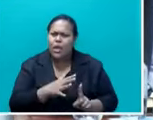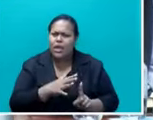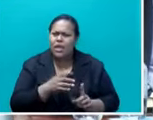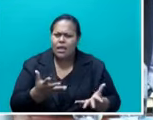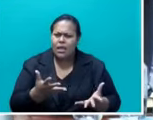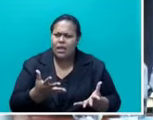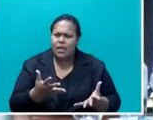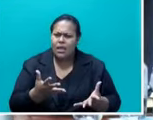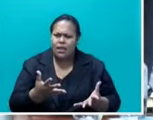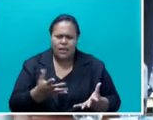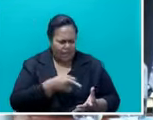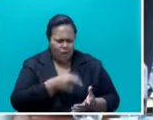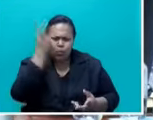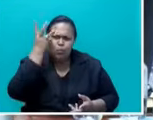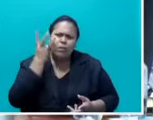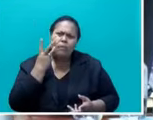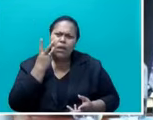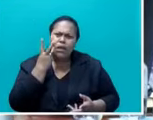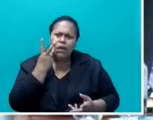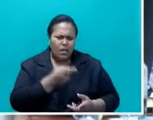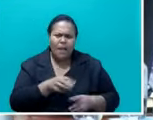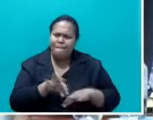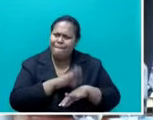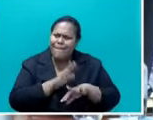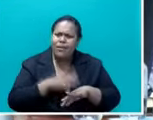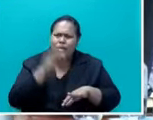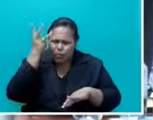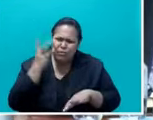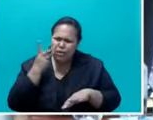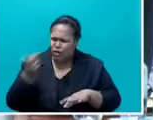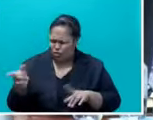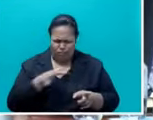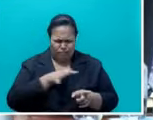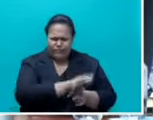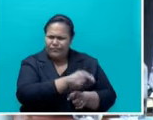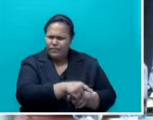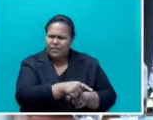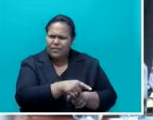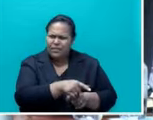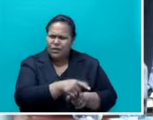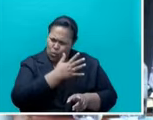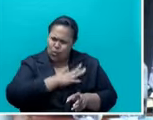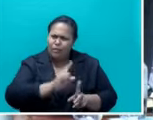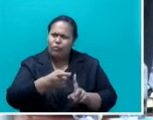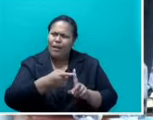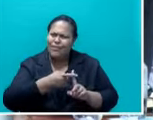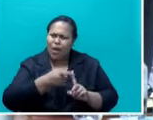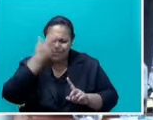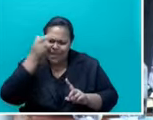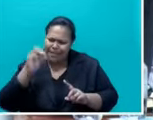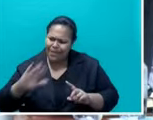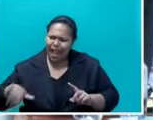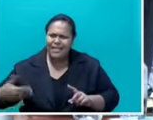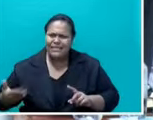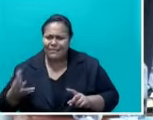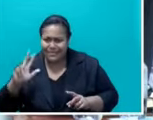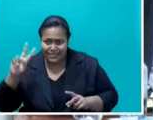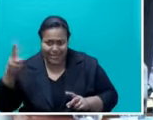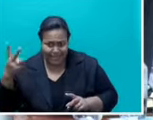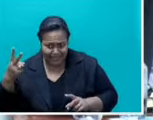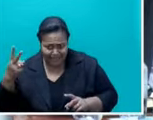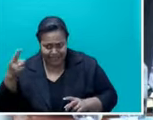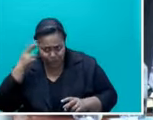women, especially the married women who adopted their husband's name at marriage? For the